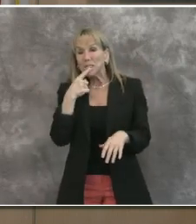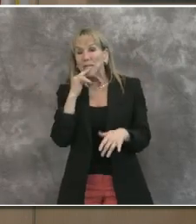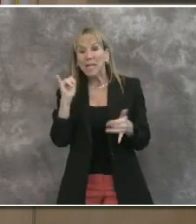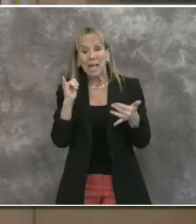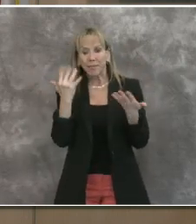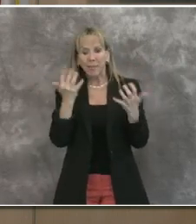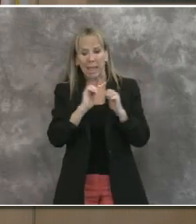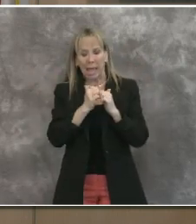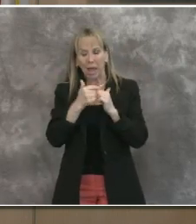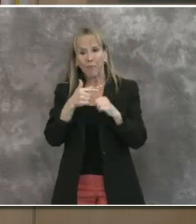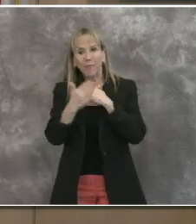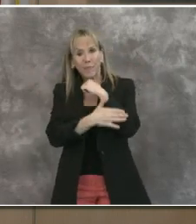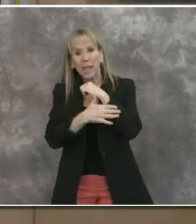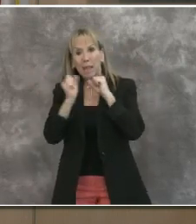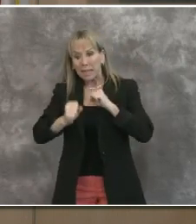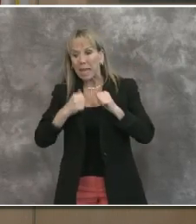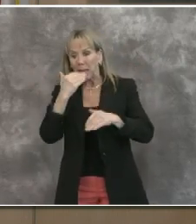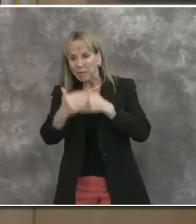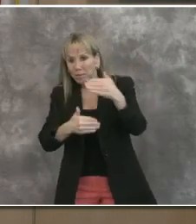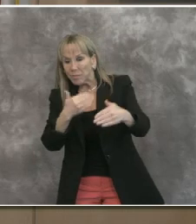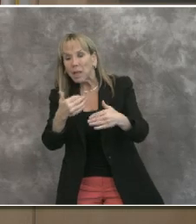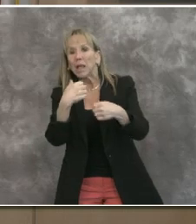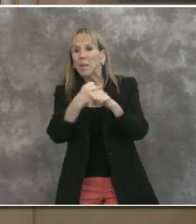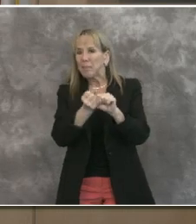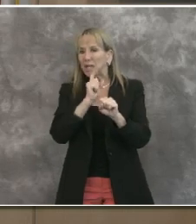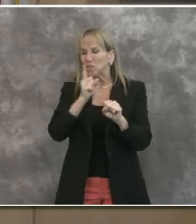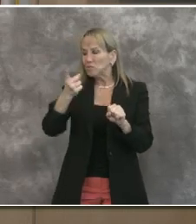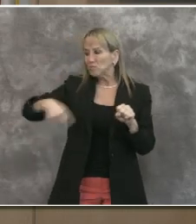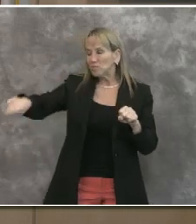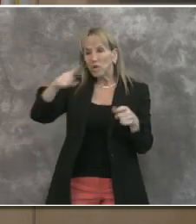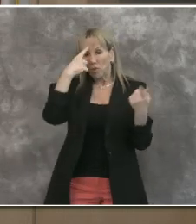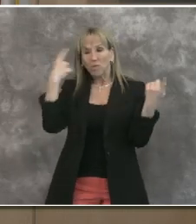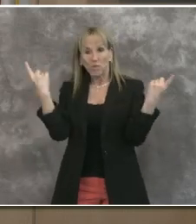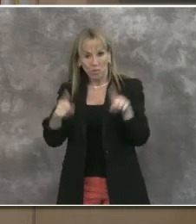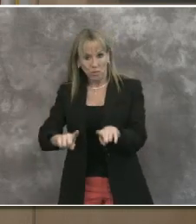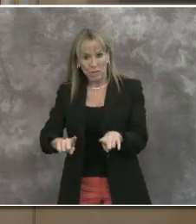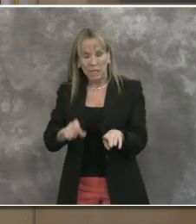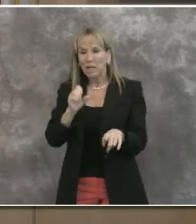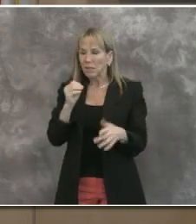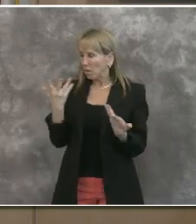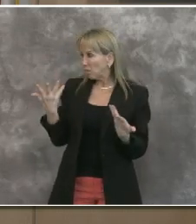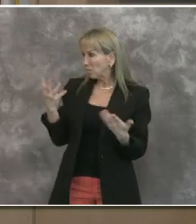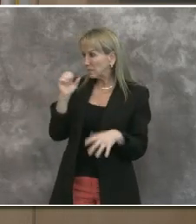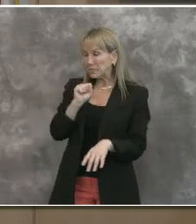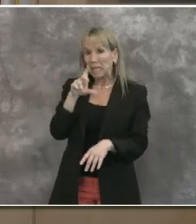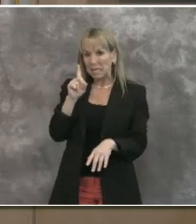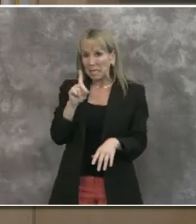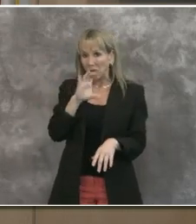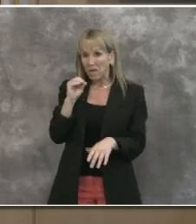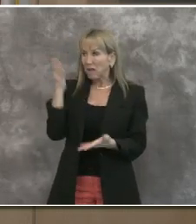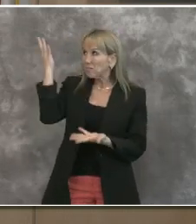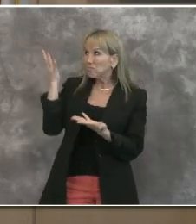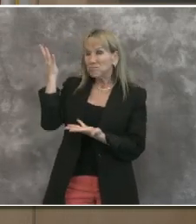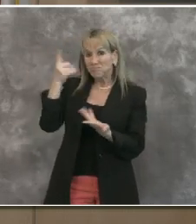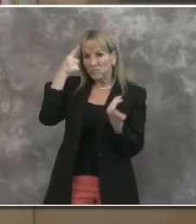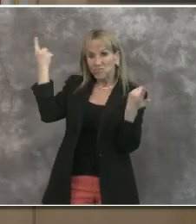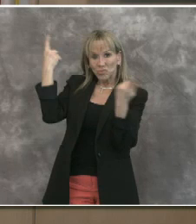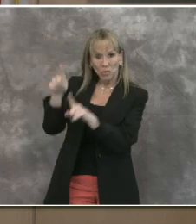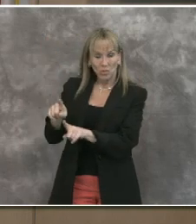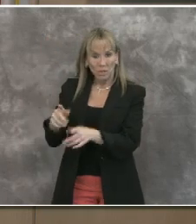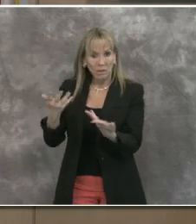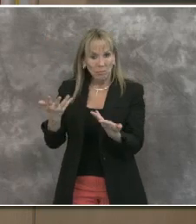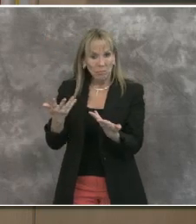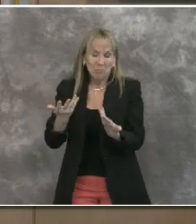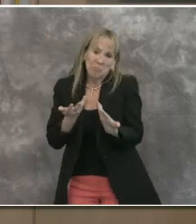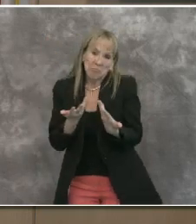forward if health officials concur. So where is San Diego County on that, specifically the health side? Okay. Or